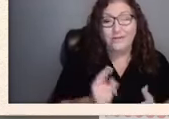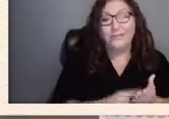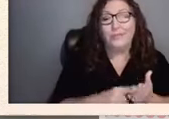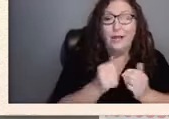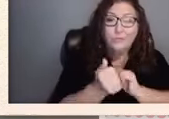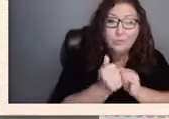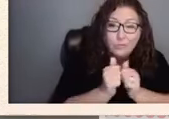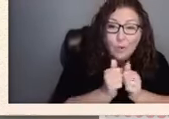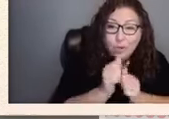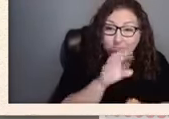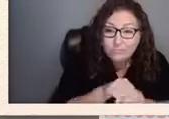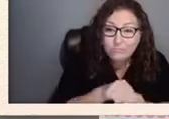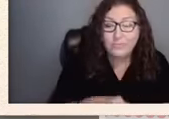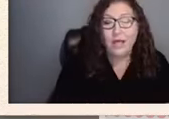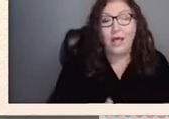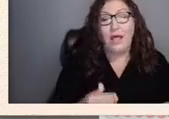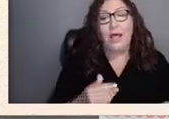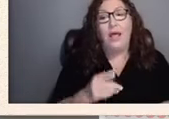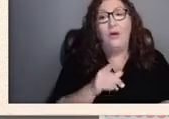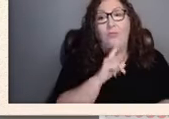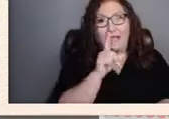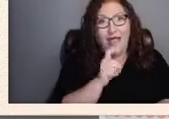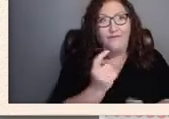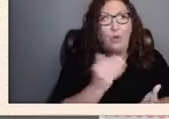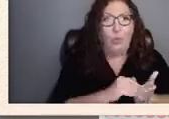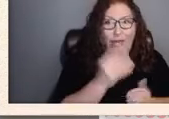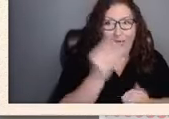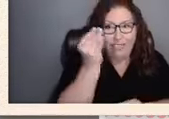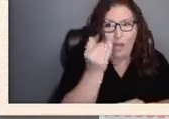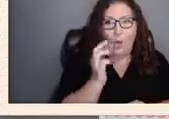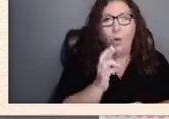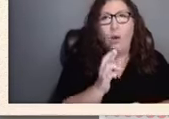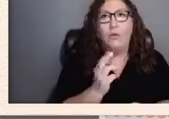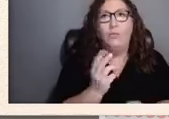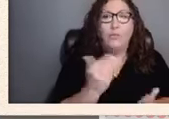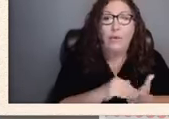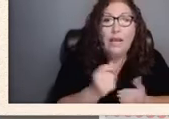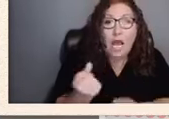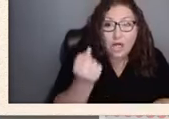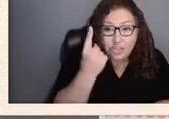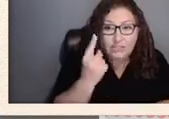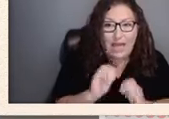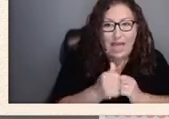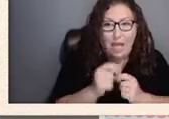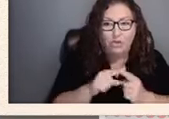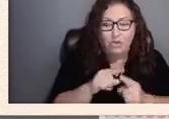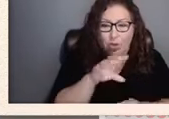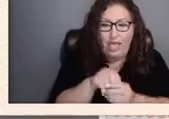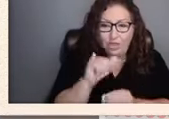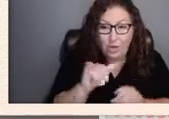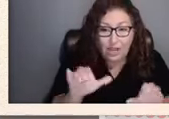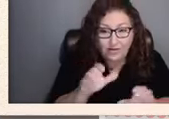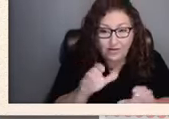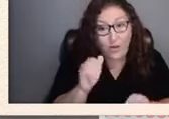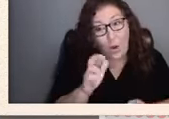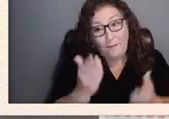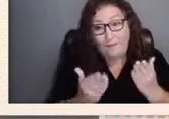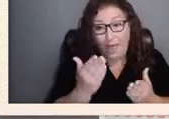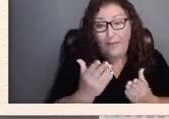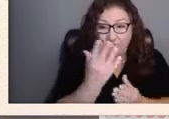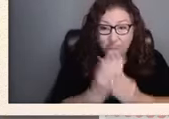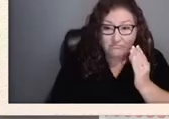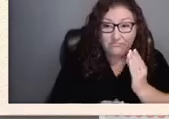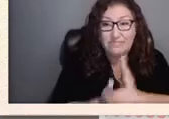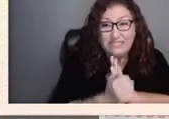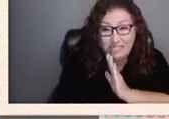example, have really had to rethink or re-understand how to engage in those activities, or maybe have lost skills or, related